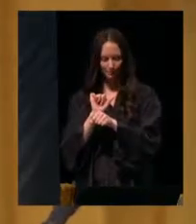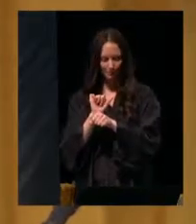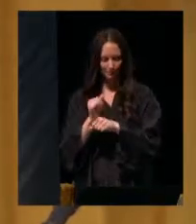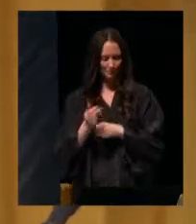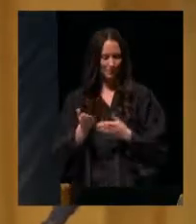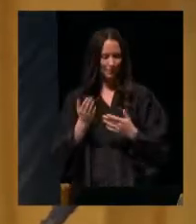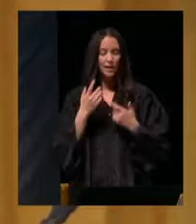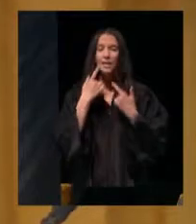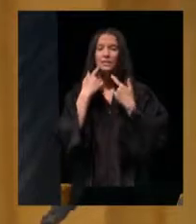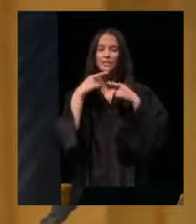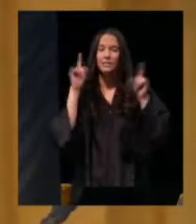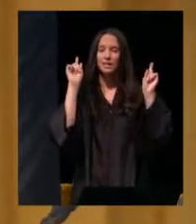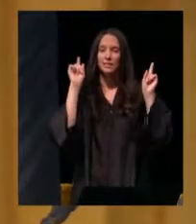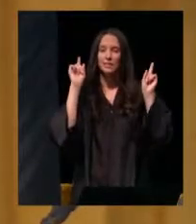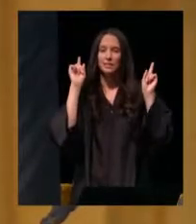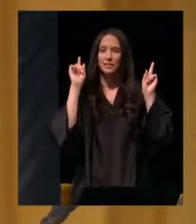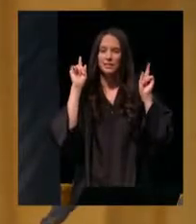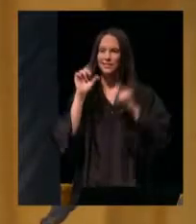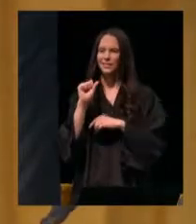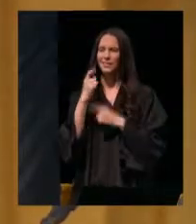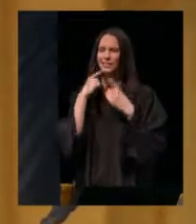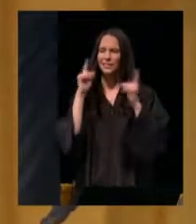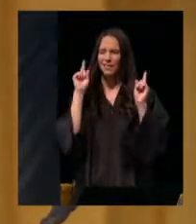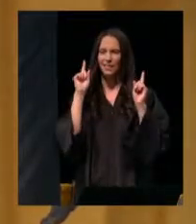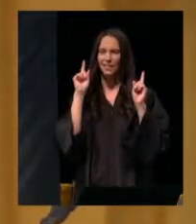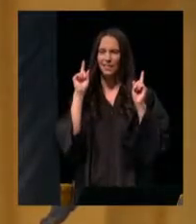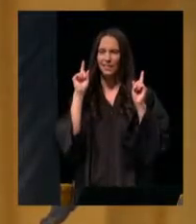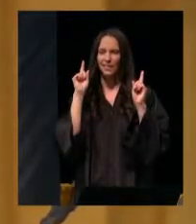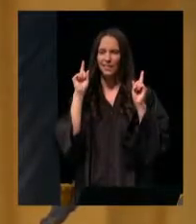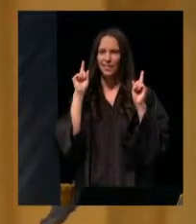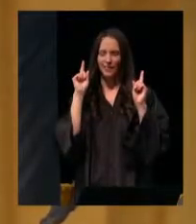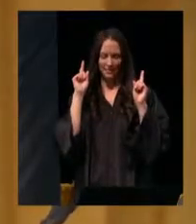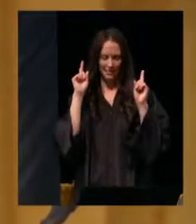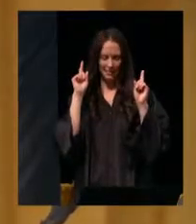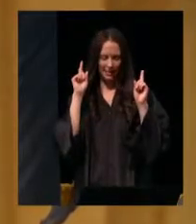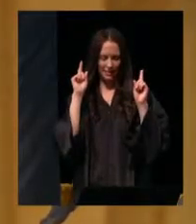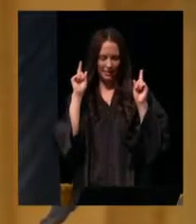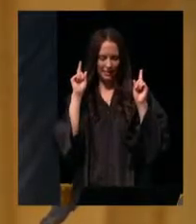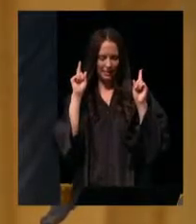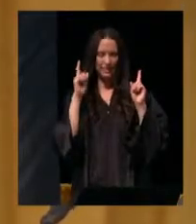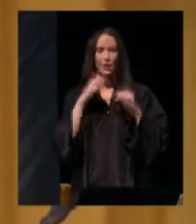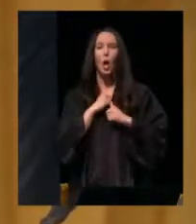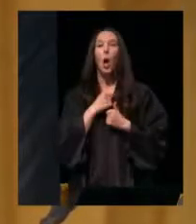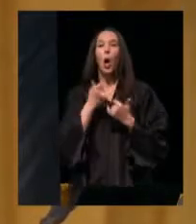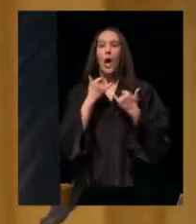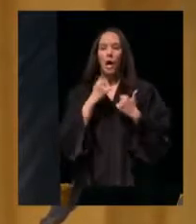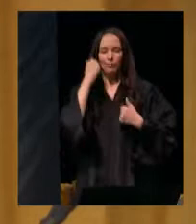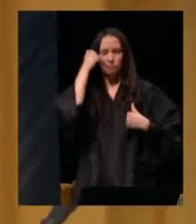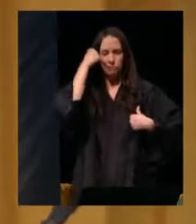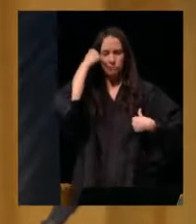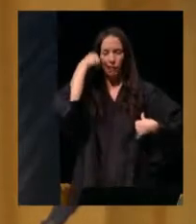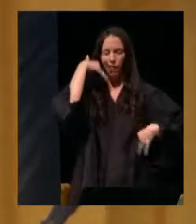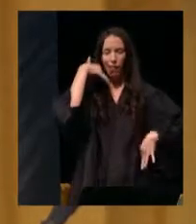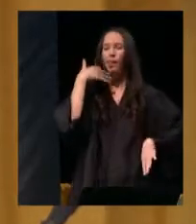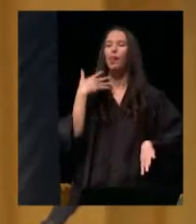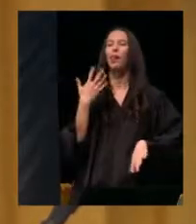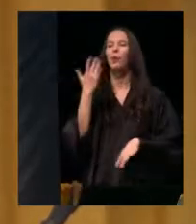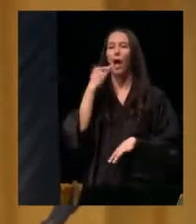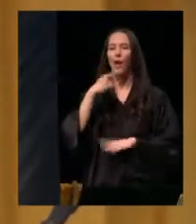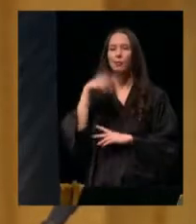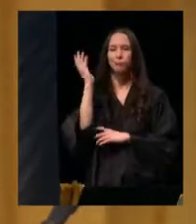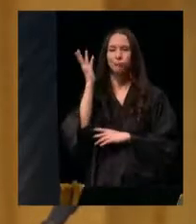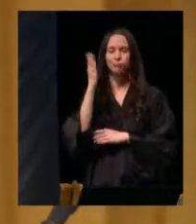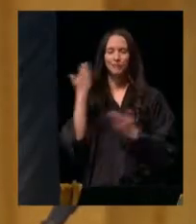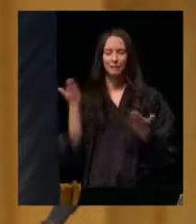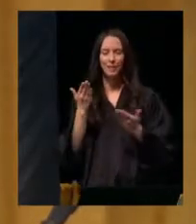Success. In addition to me successfully sweating through my shirt as a result of public speaking, every